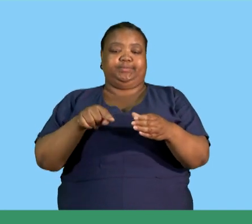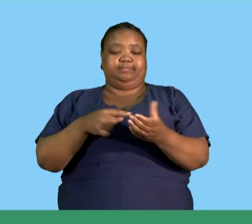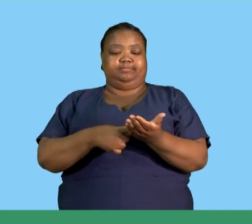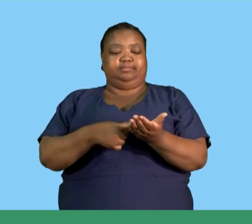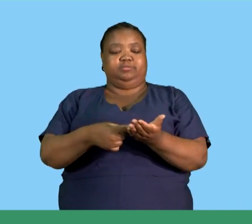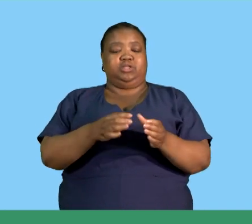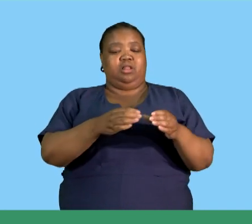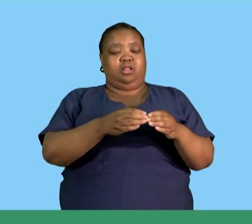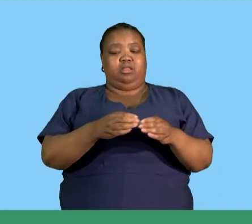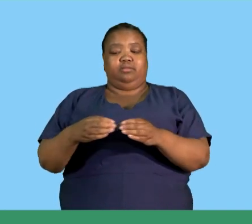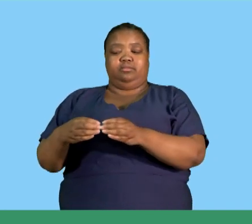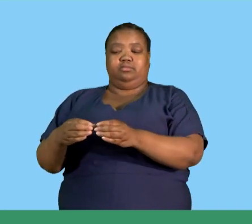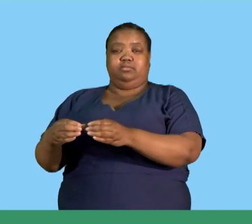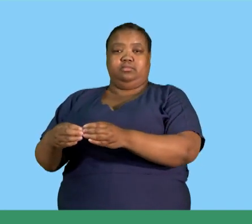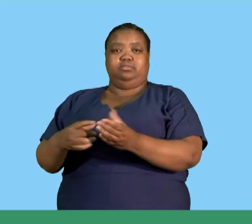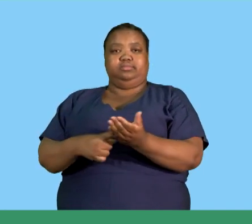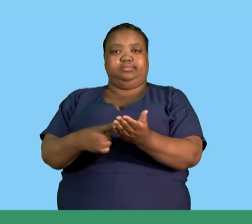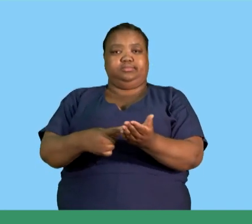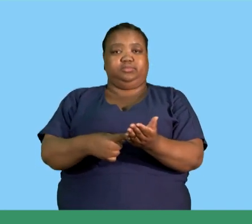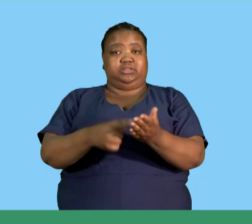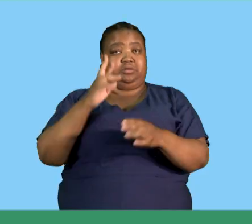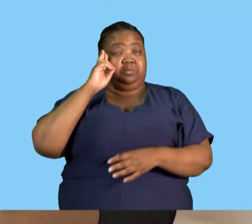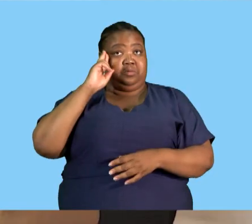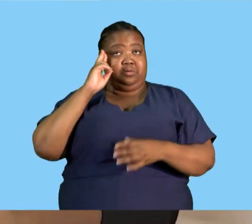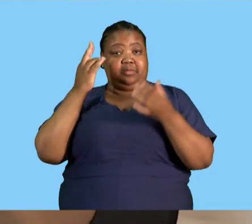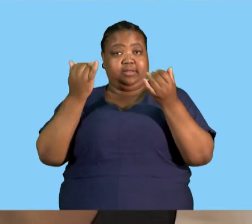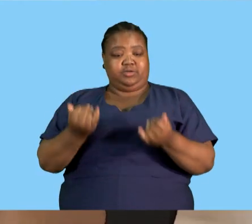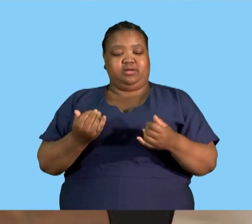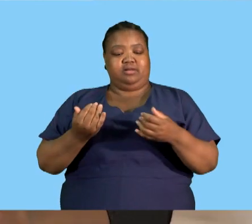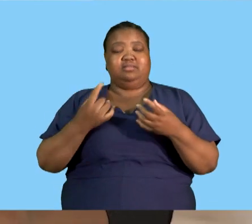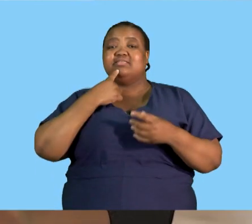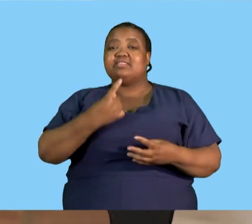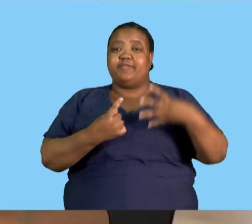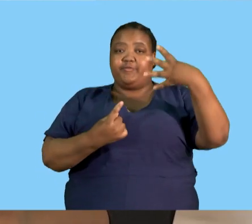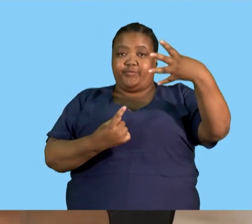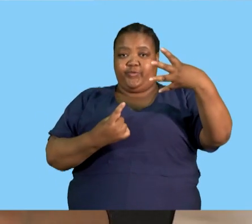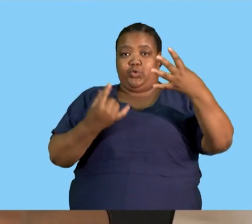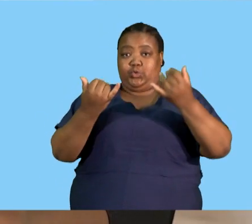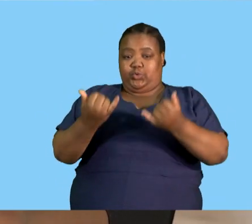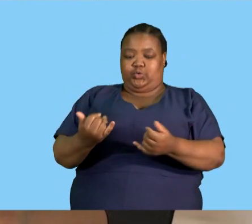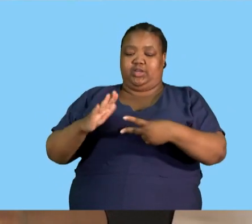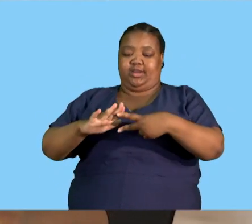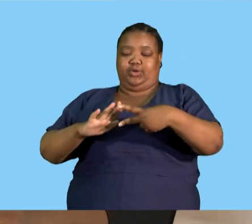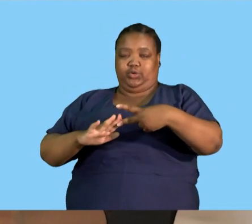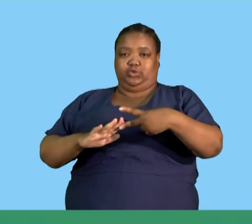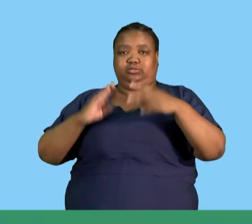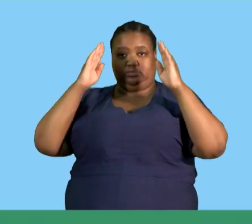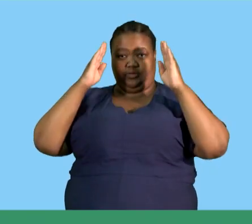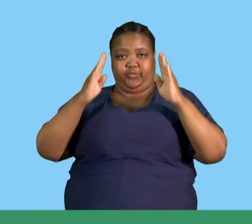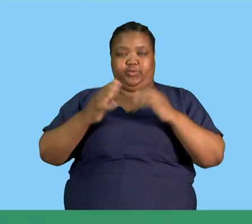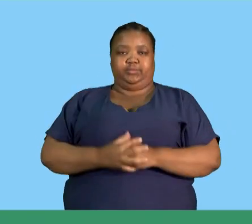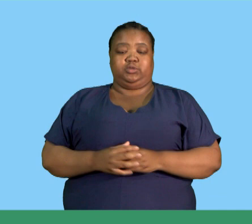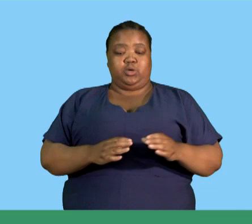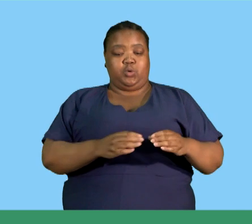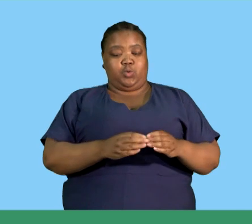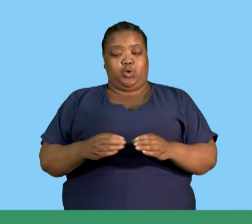group technique, the second one. Remember, I said we've got 4, but for today's session, we're focusing only on 2. How do we then apply nominal